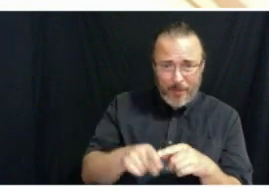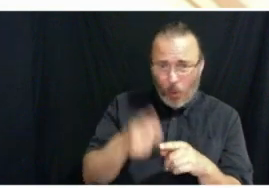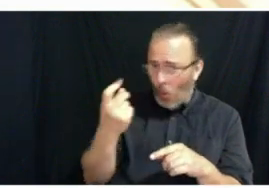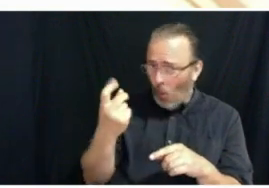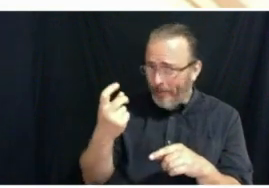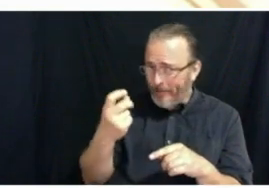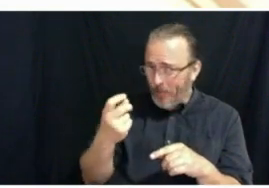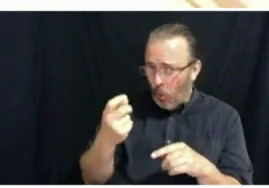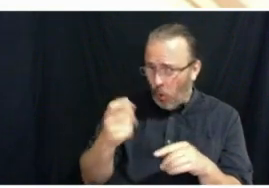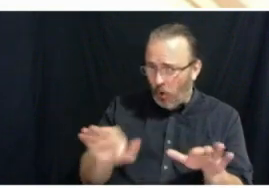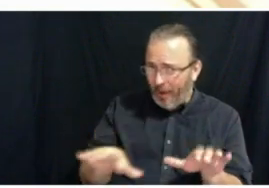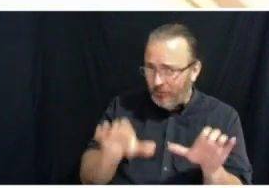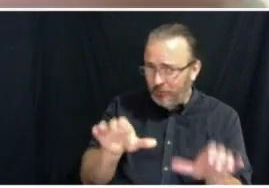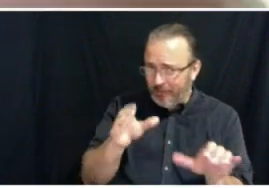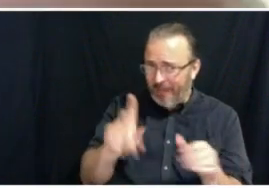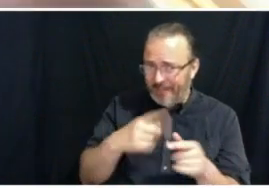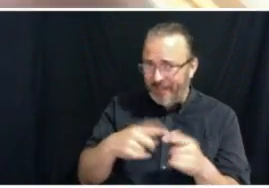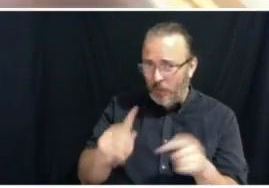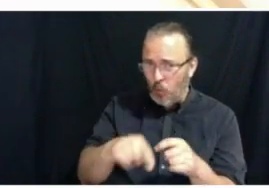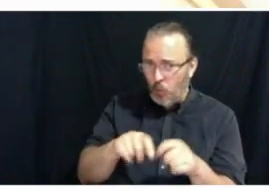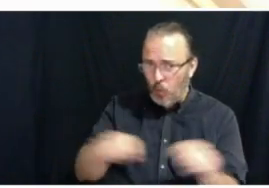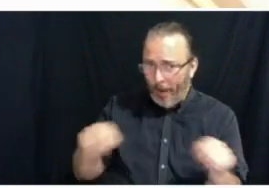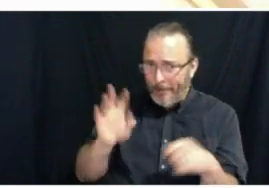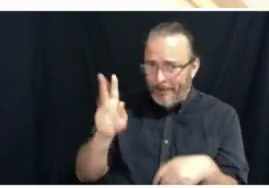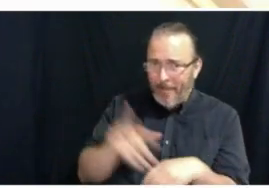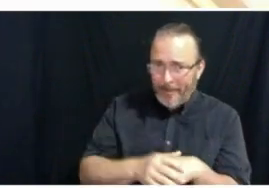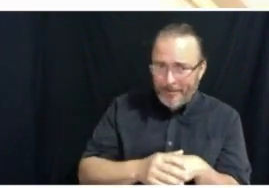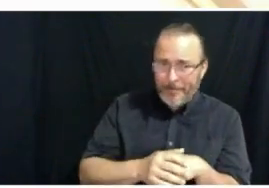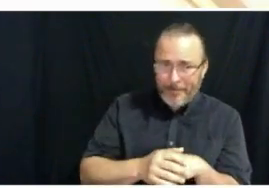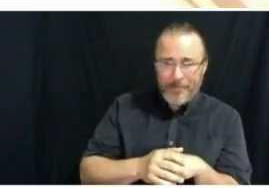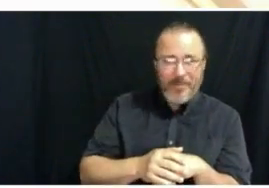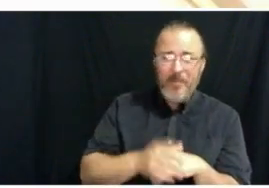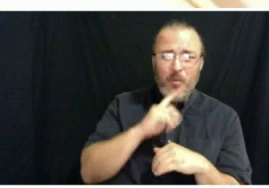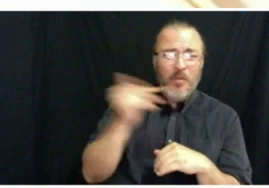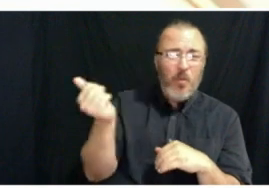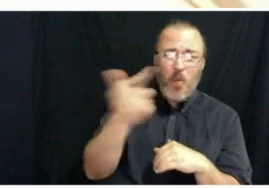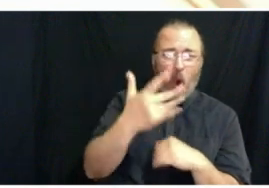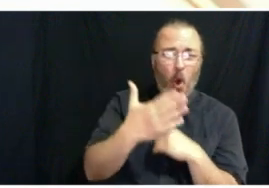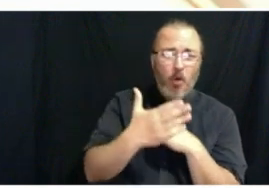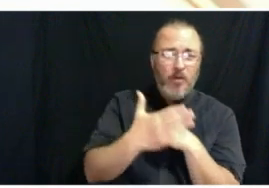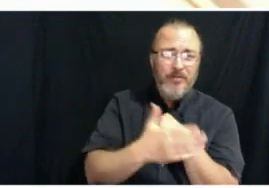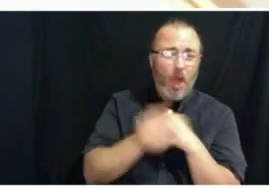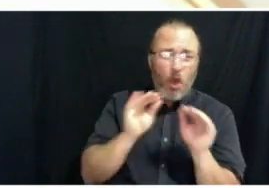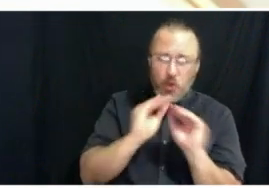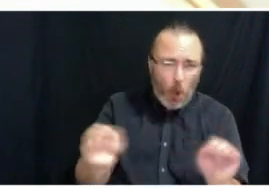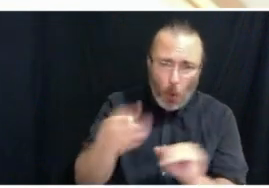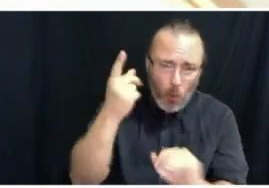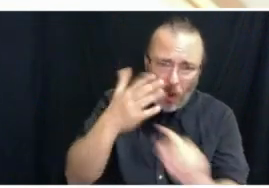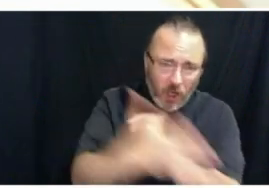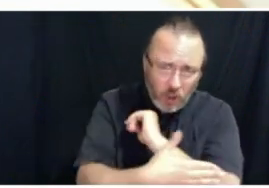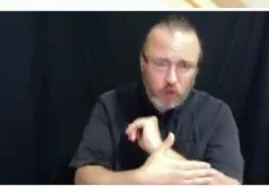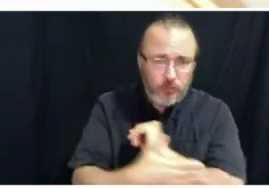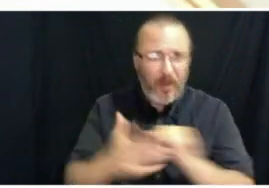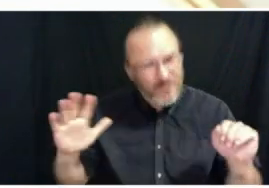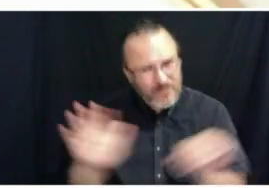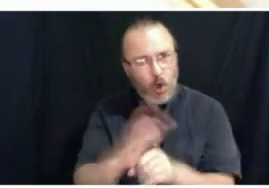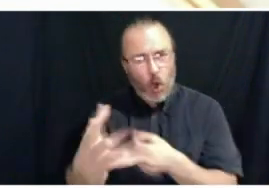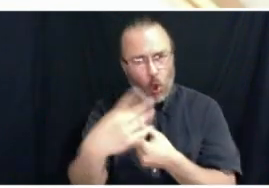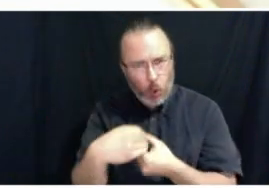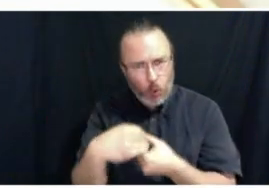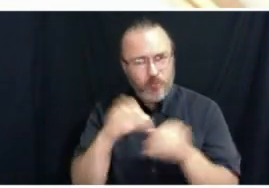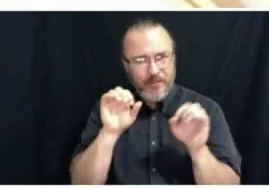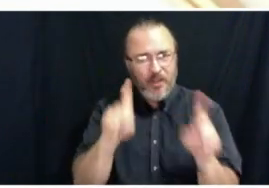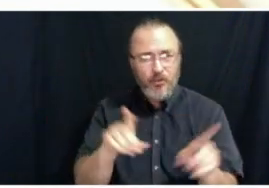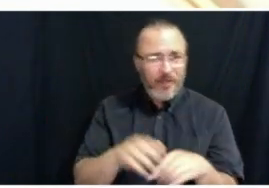So there's no country in the world that has truly achieved inclusive education. Something that the Global Education Monitoring Report